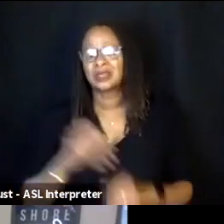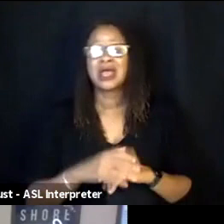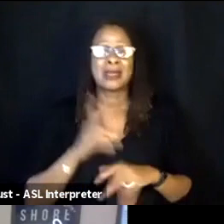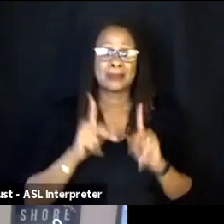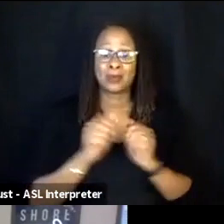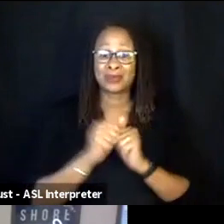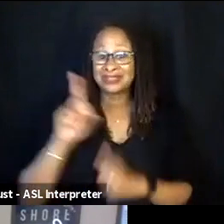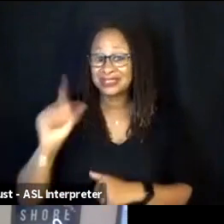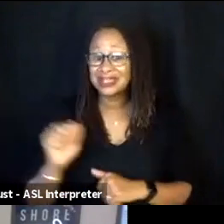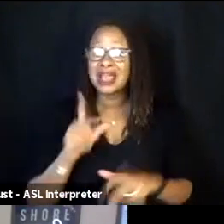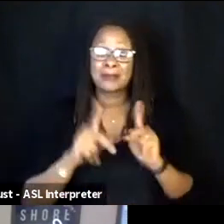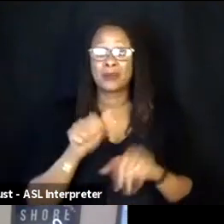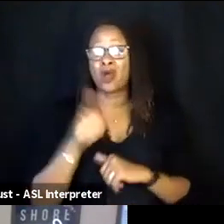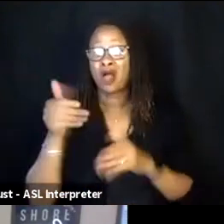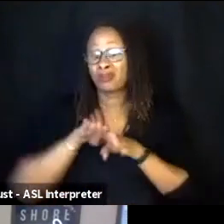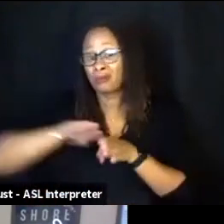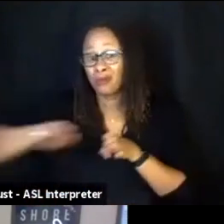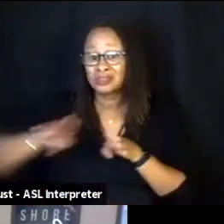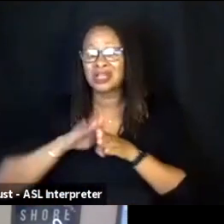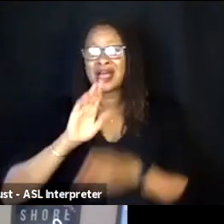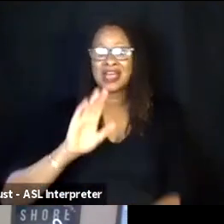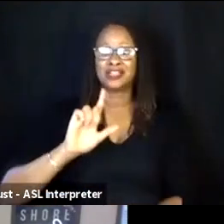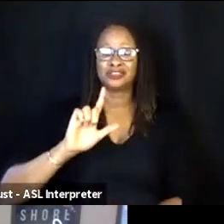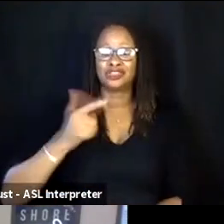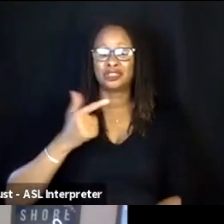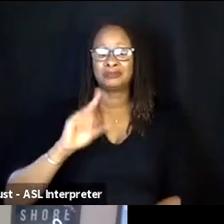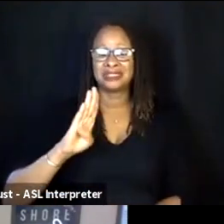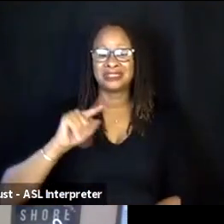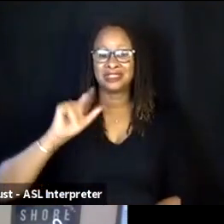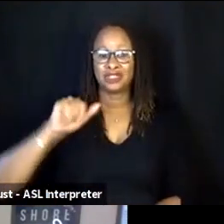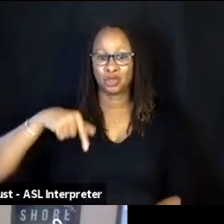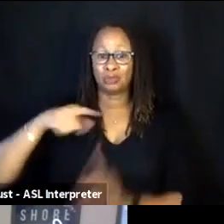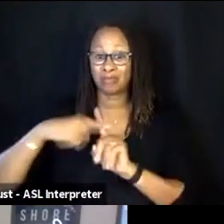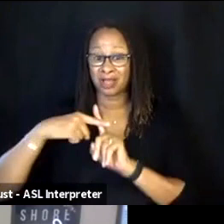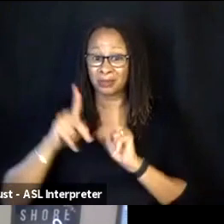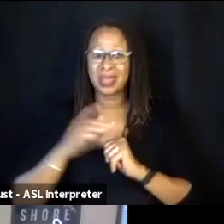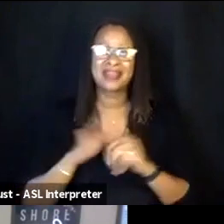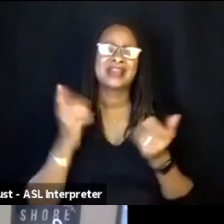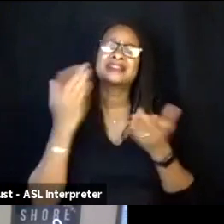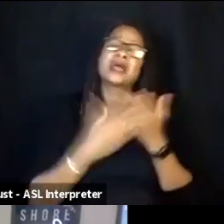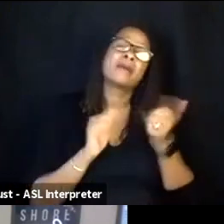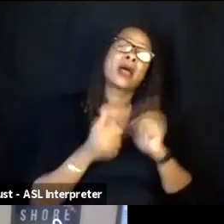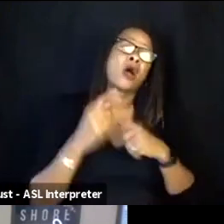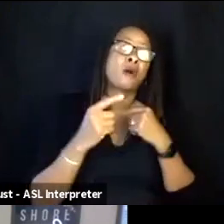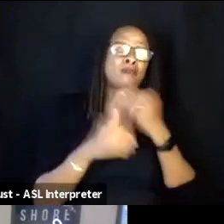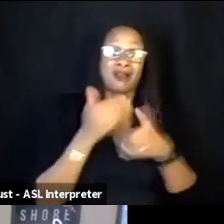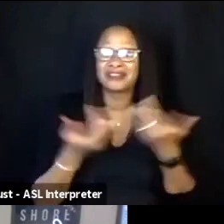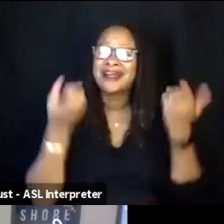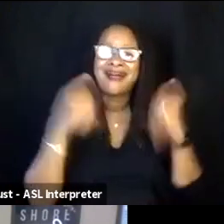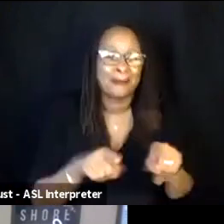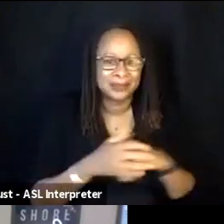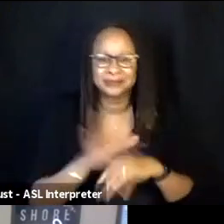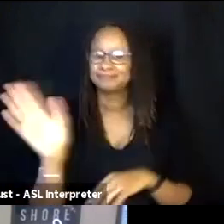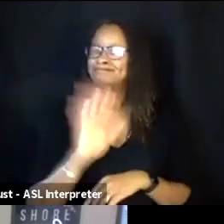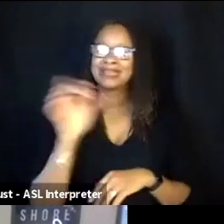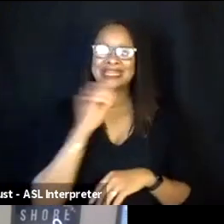disabilities and people who are otherwise marginalized, LGBTQ plus folks, that somehow progress just happens. But it doesn't. It happens because